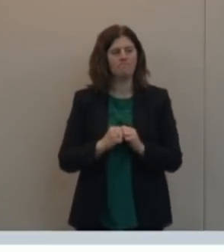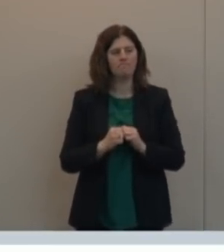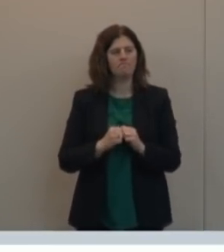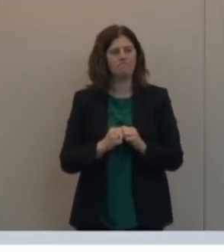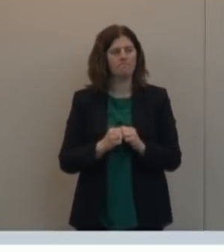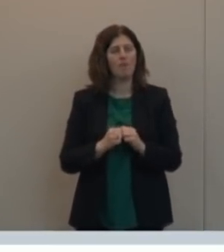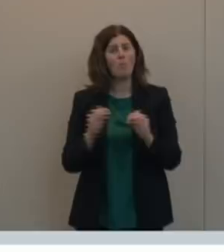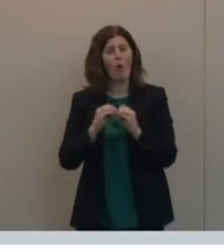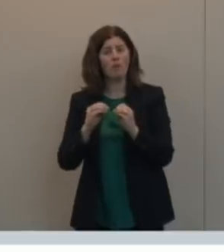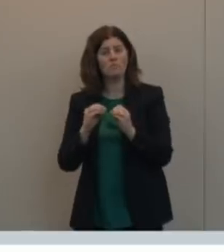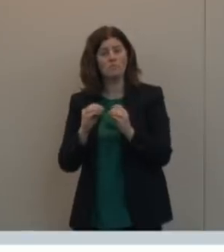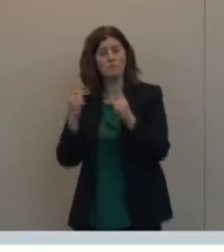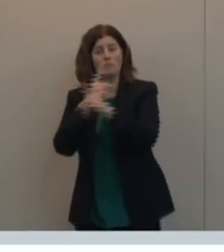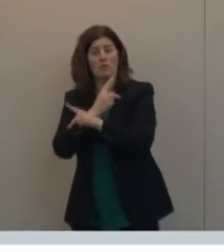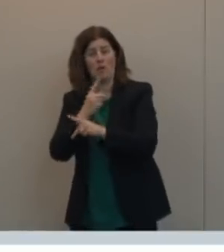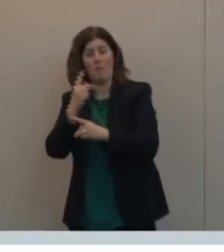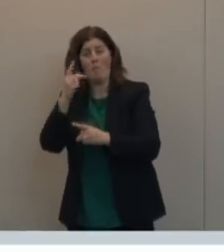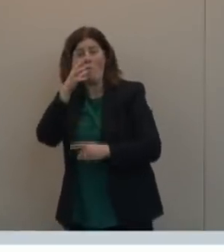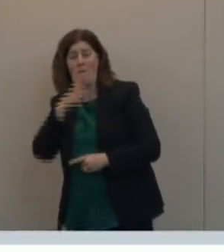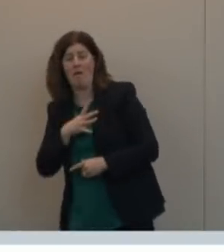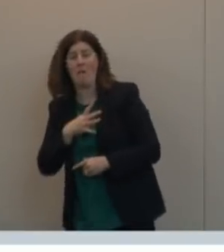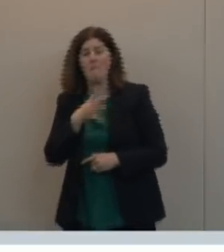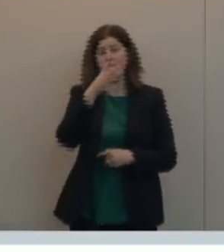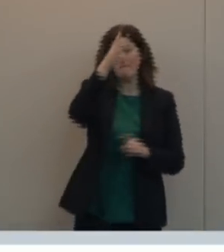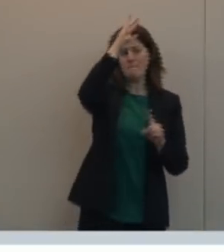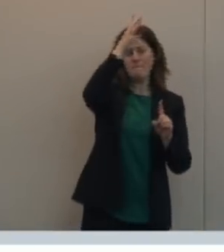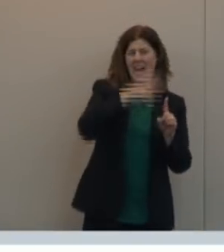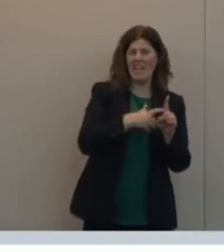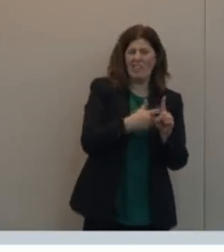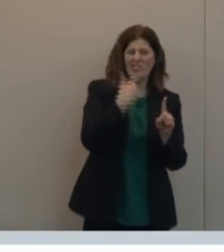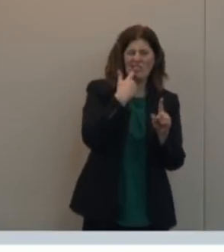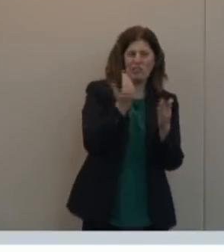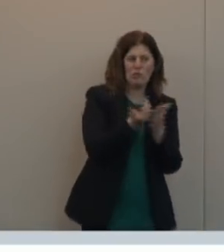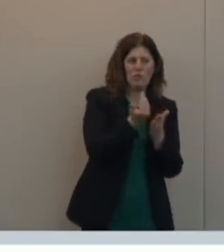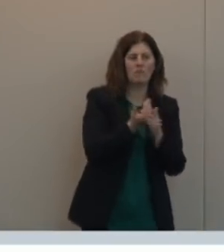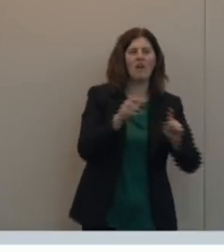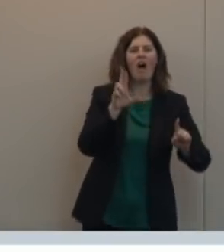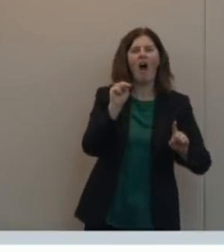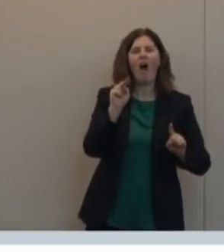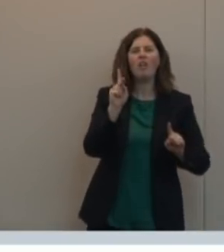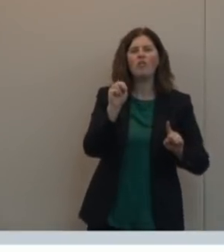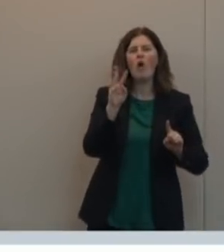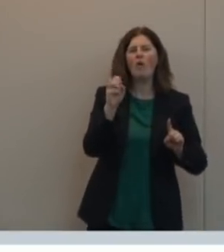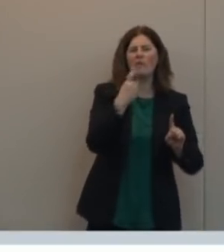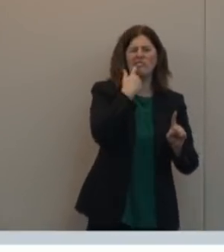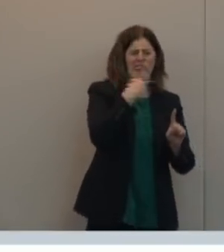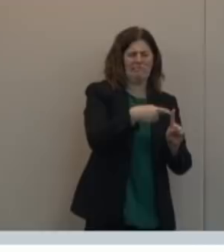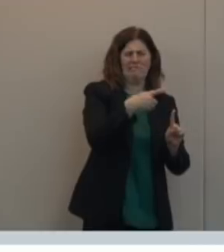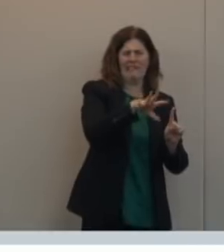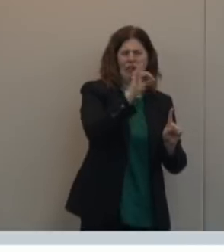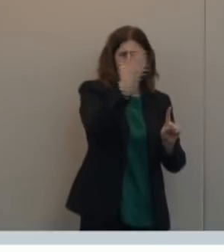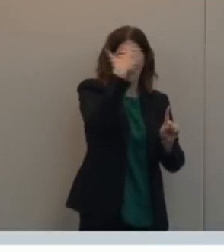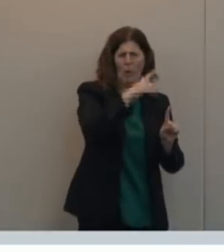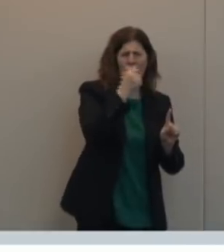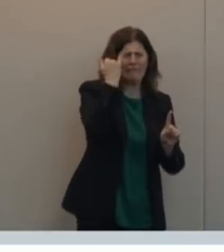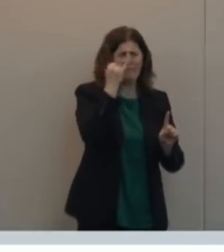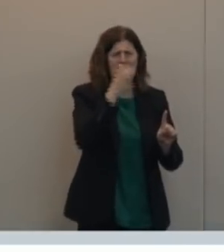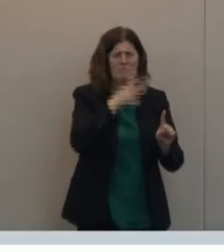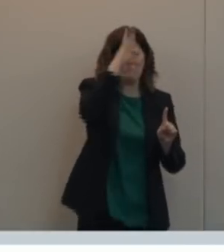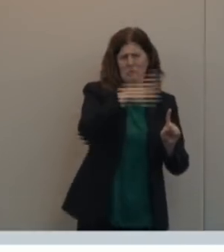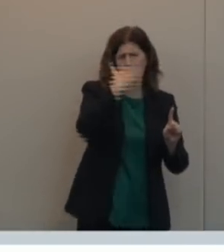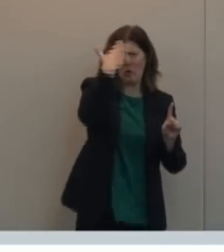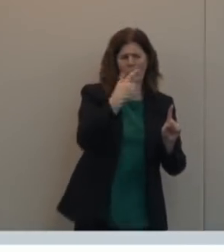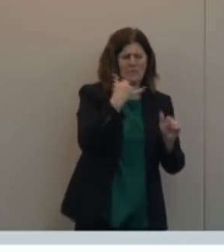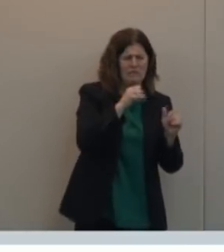disease in women than in men. The unknown are just brand new cases that we're tracking down and getting additional data on. And